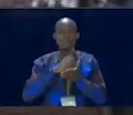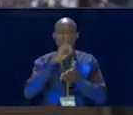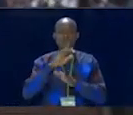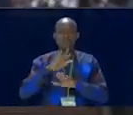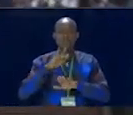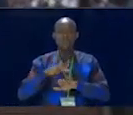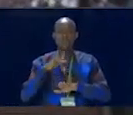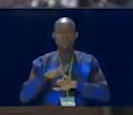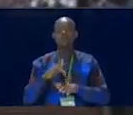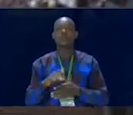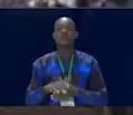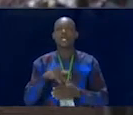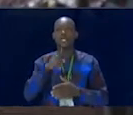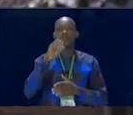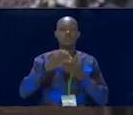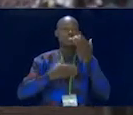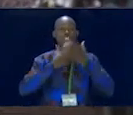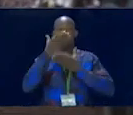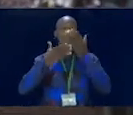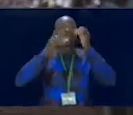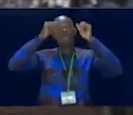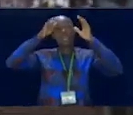to say, Father,